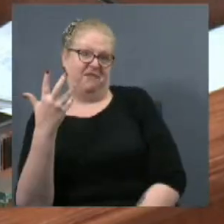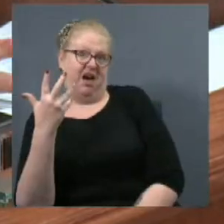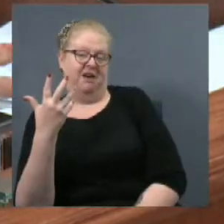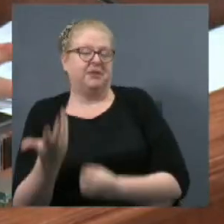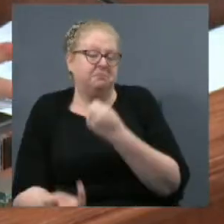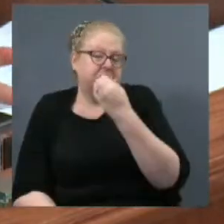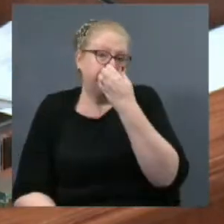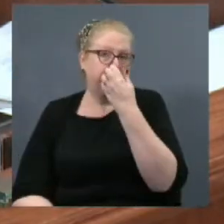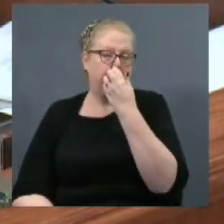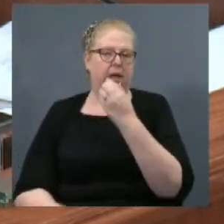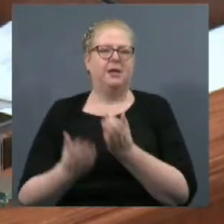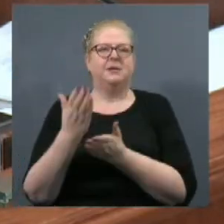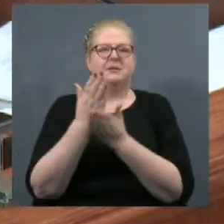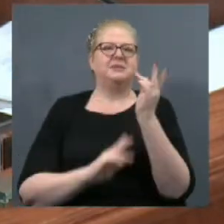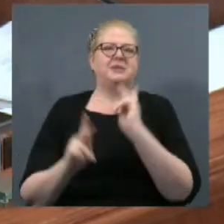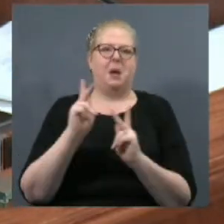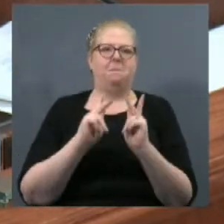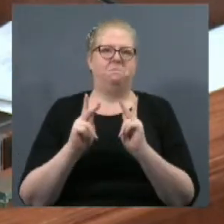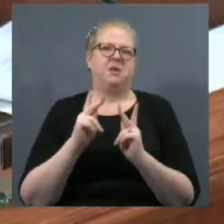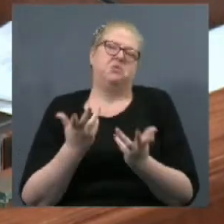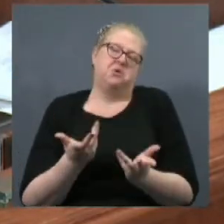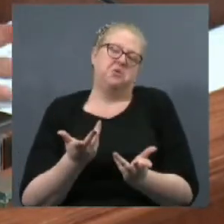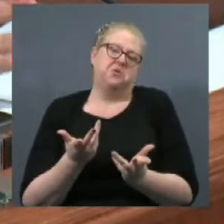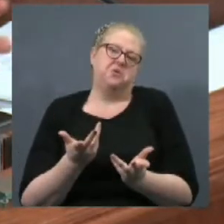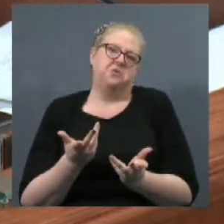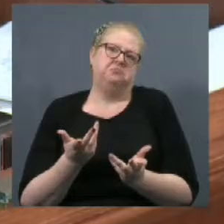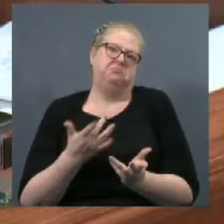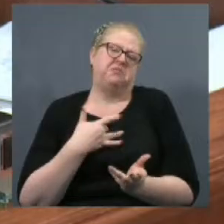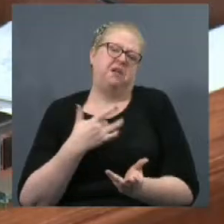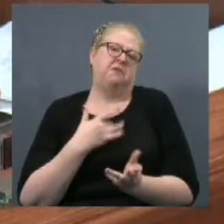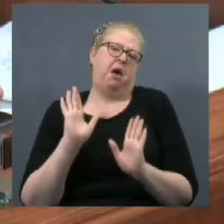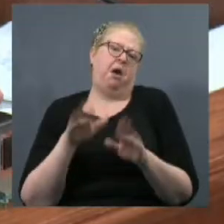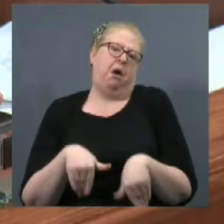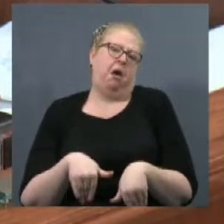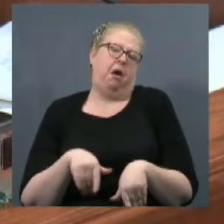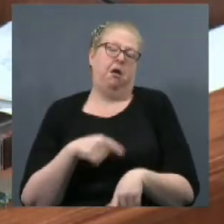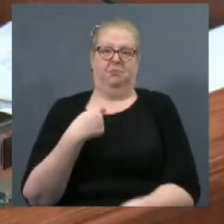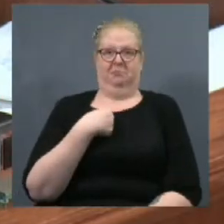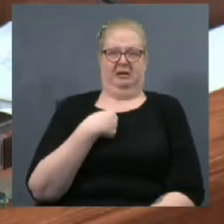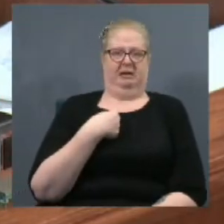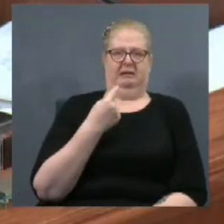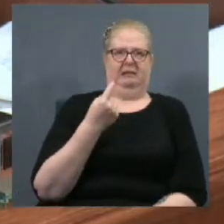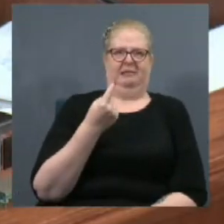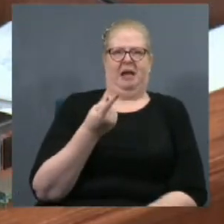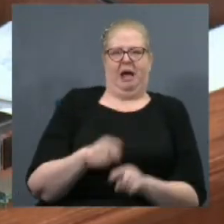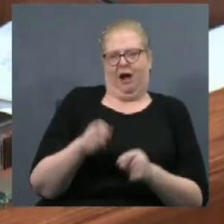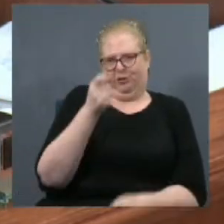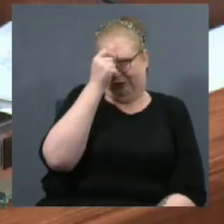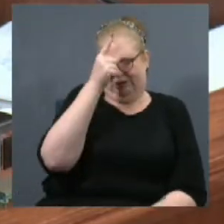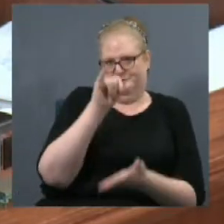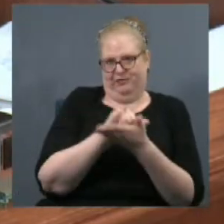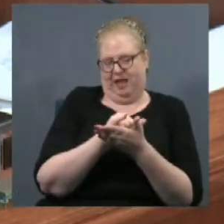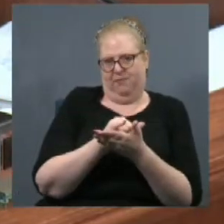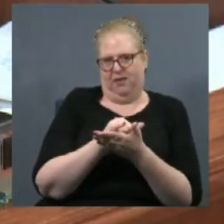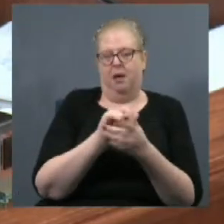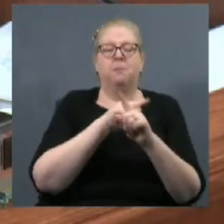For some people, that's evidently not a problem. For me, I can't get my head around it. But that's what essentially